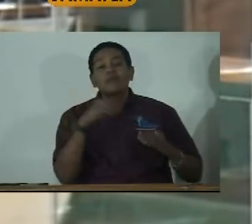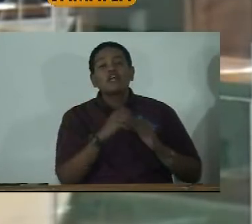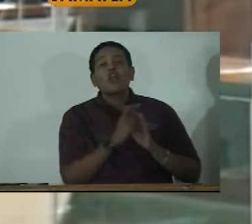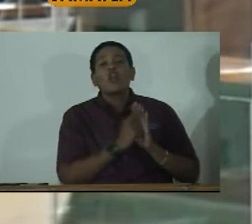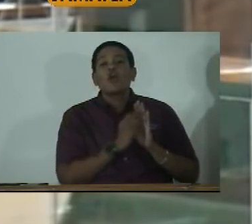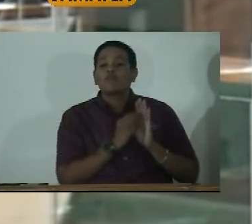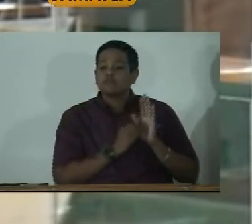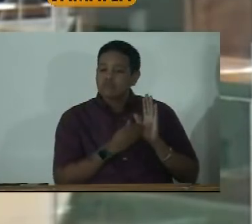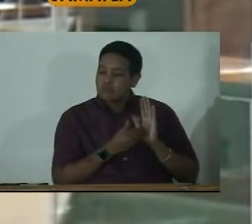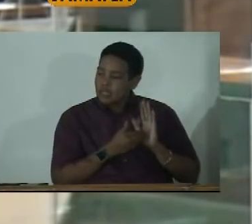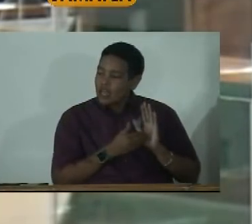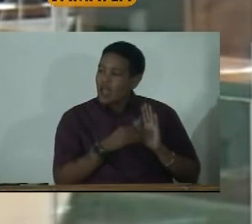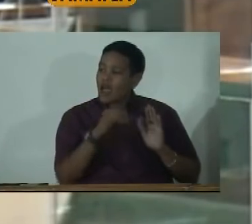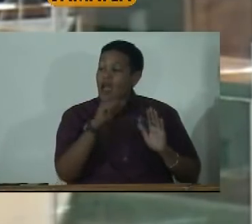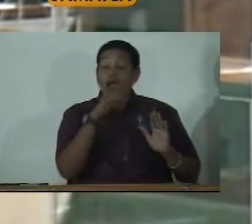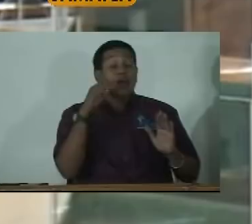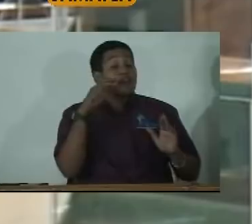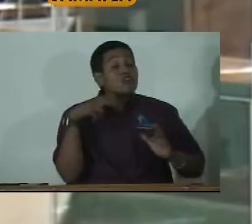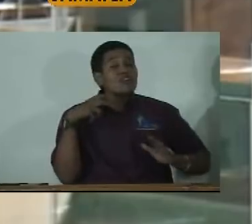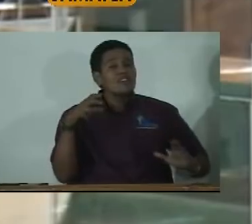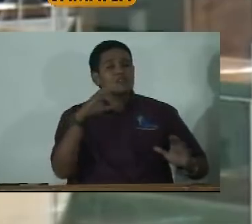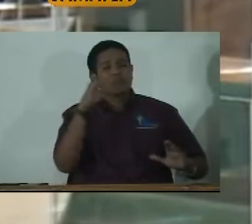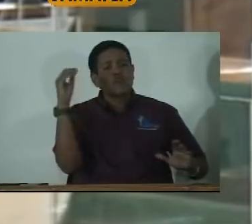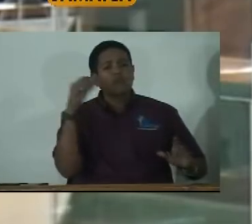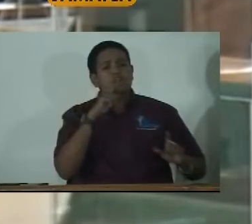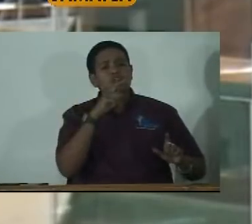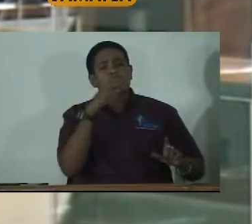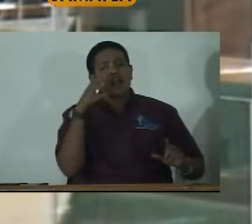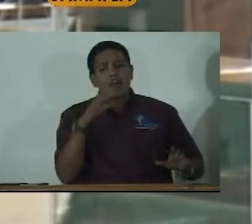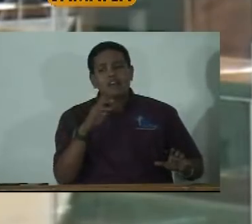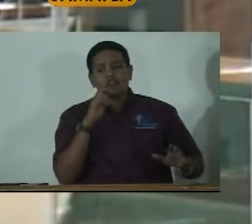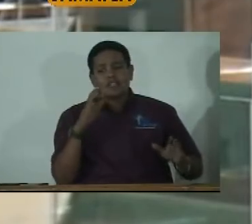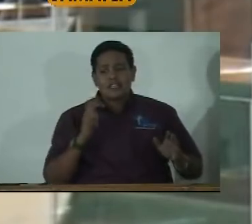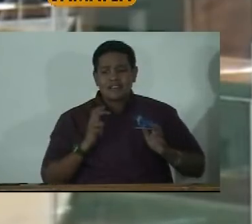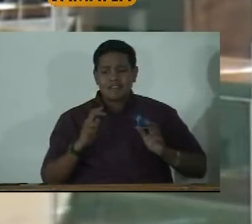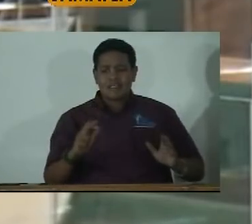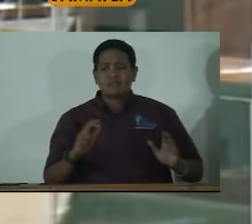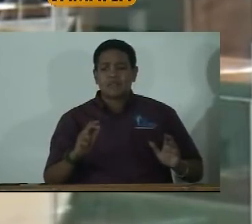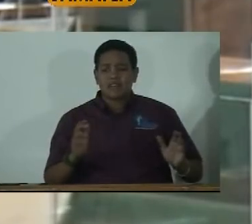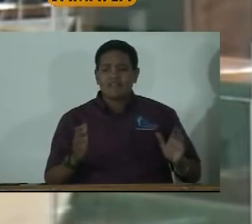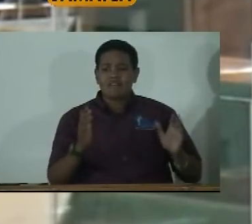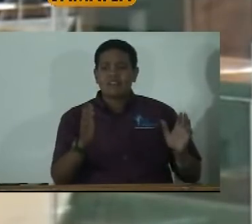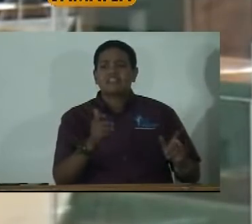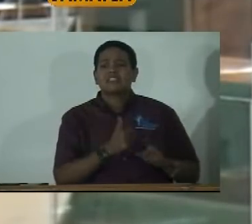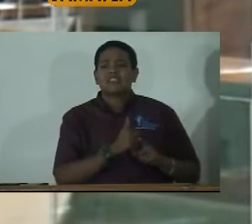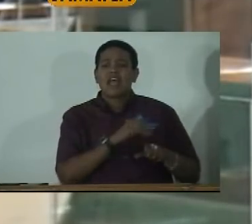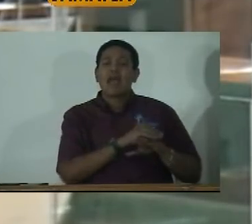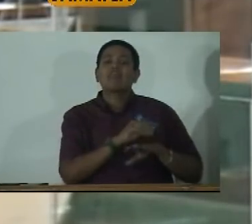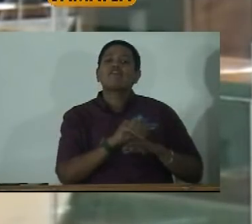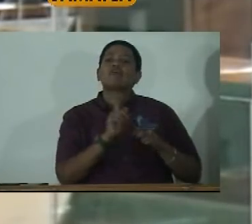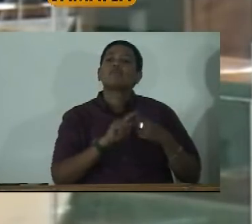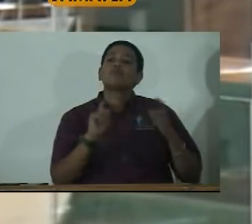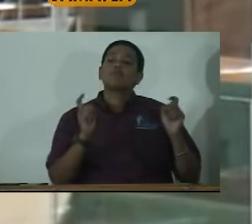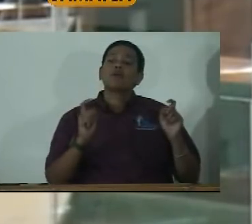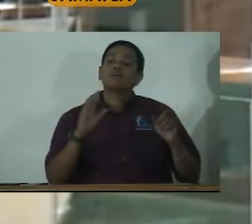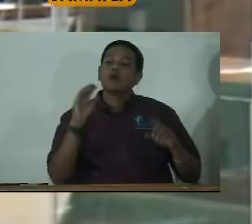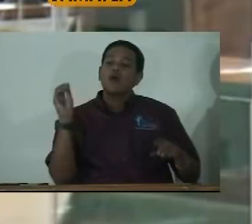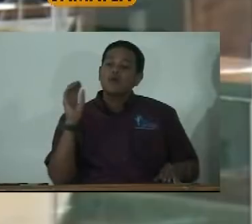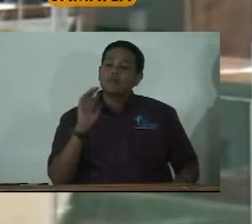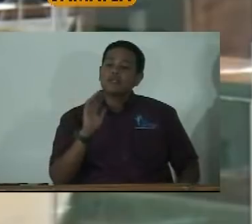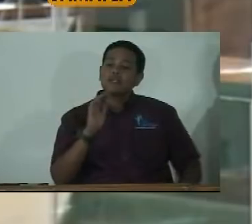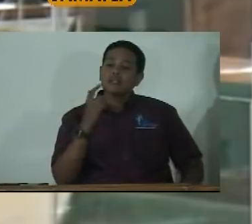The Agro-Investment Corporation is an agricultural investment facilitation, advisory, and management company